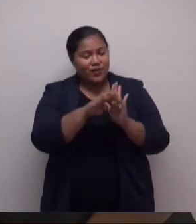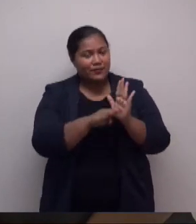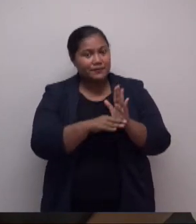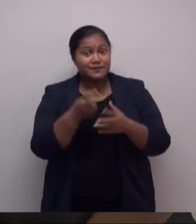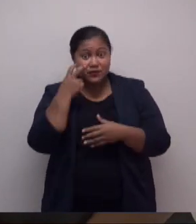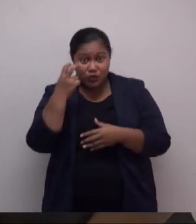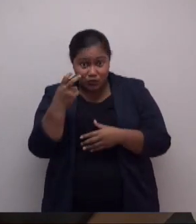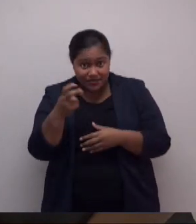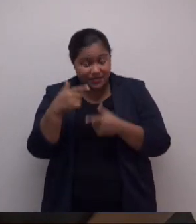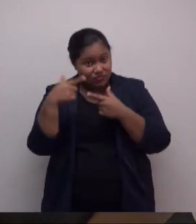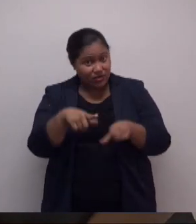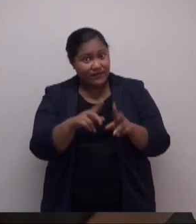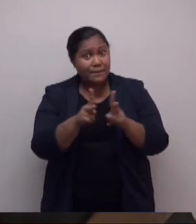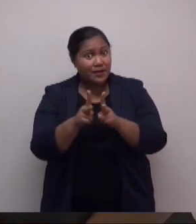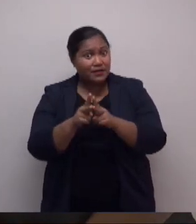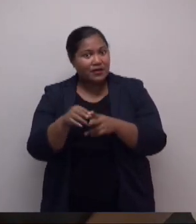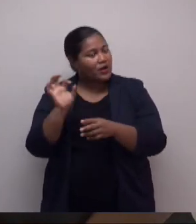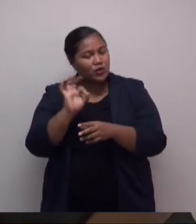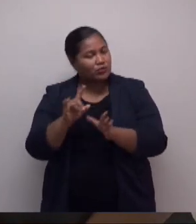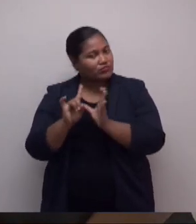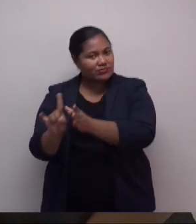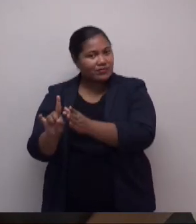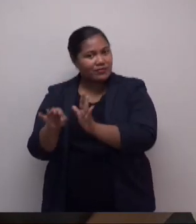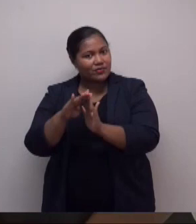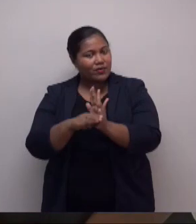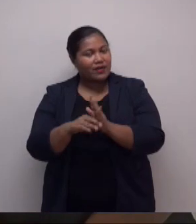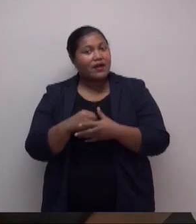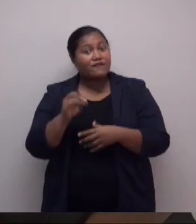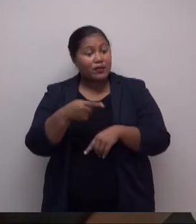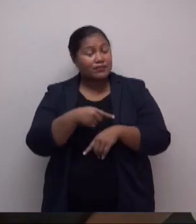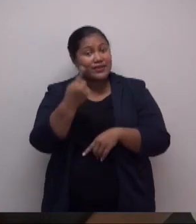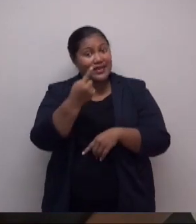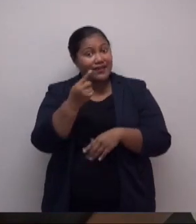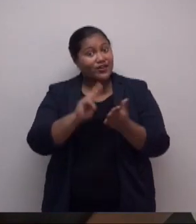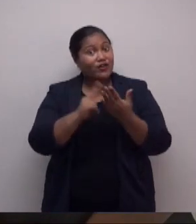Tourists from travel partner countries will have no quarantine requirement from 11th November